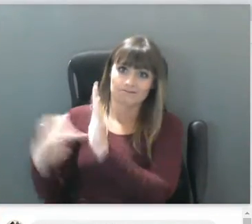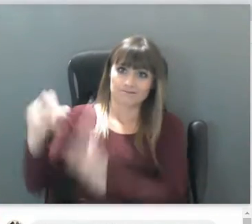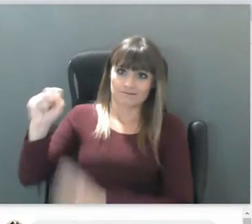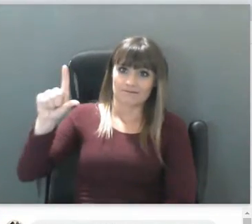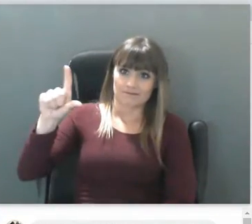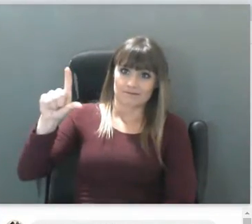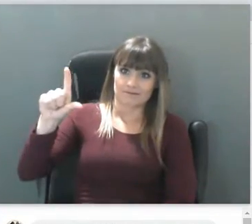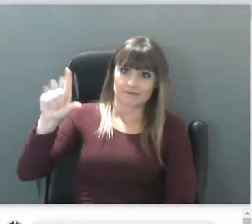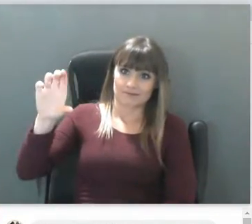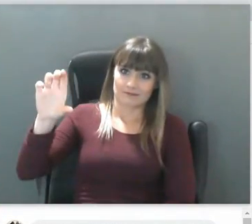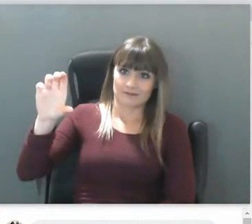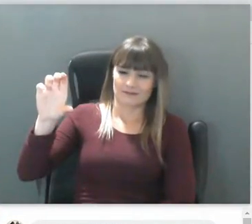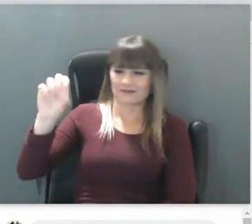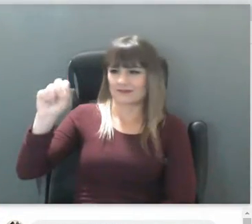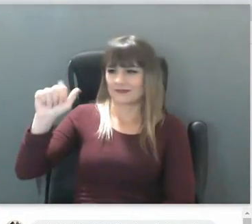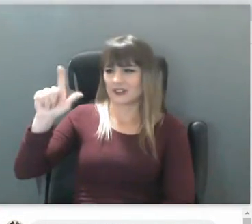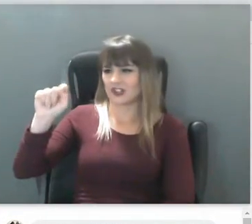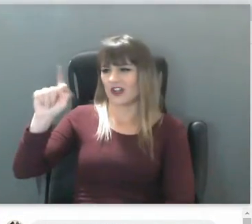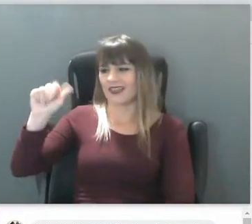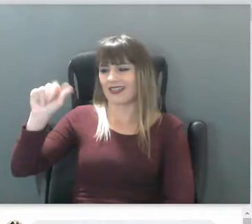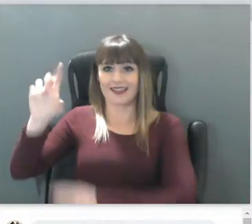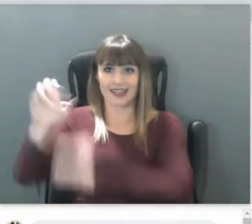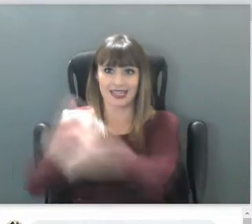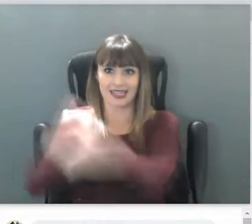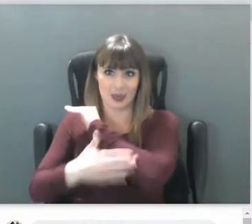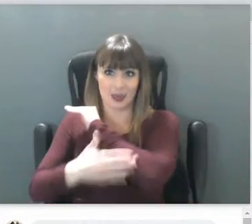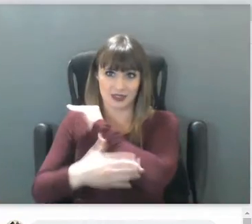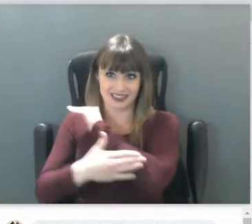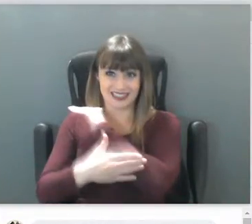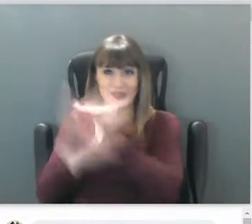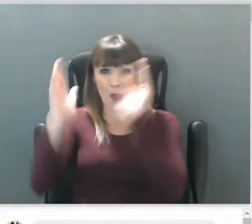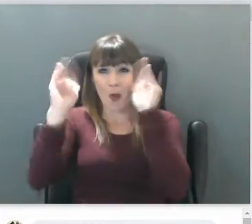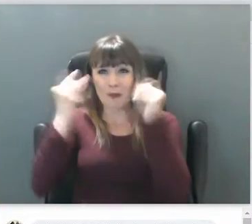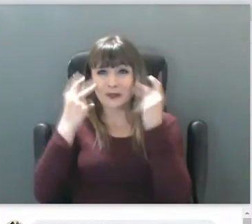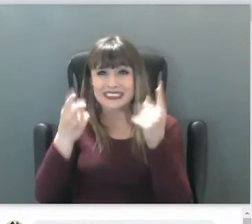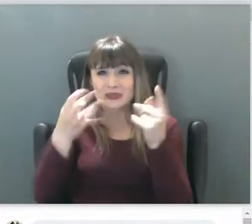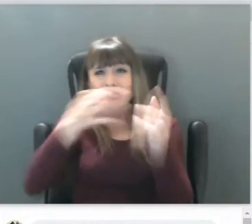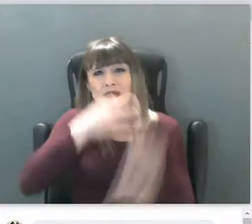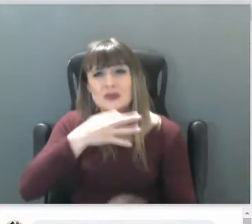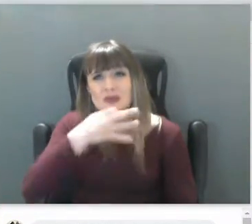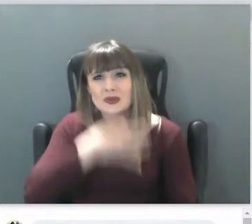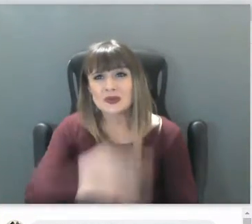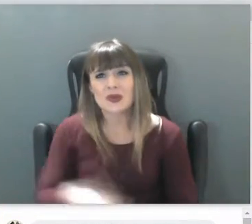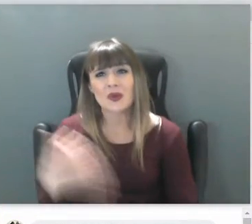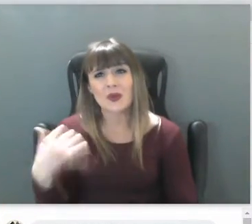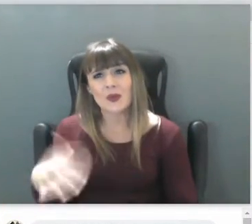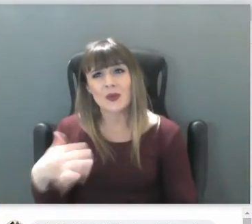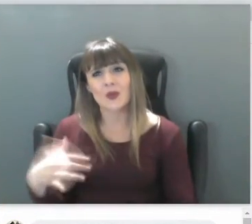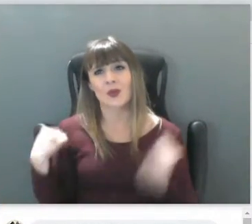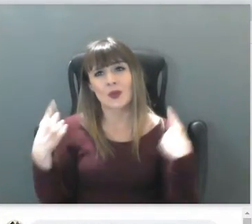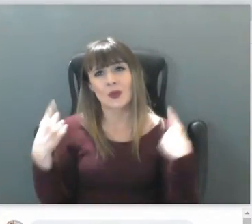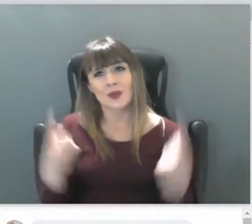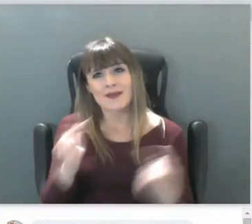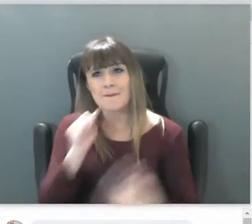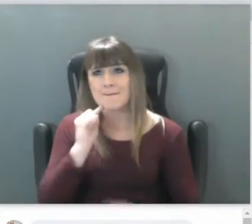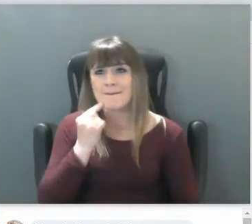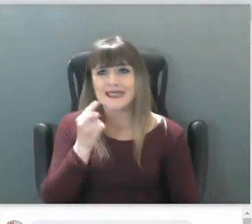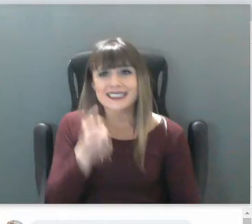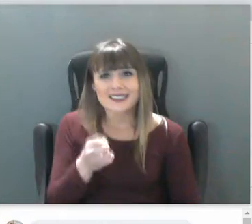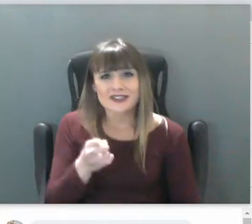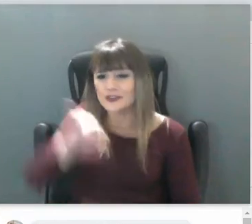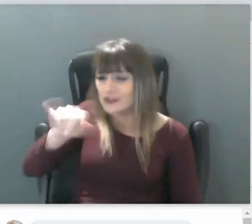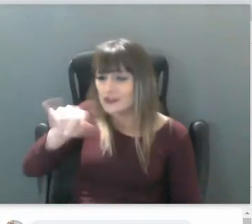zoo reopening. And we hope to see you guys up here soon. We've missed you, and certainly Blanche and Jack have missed you, and all of